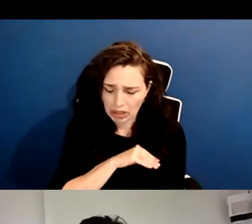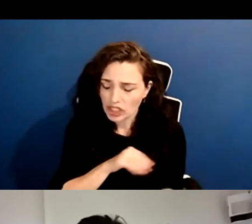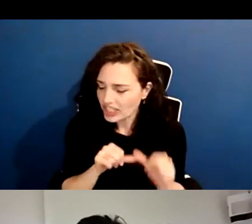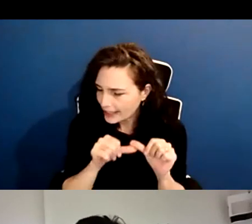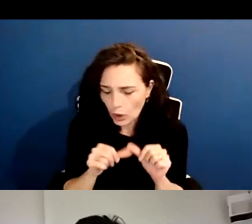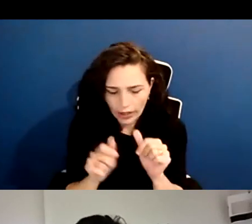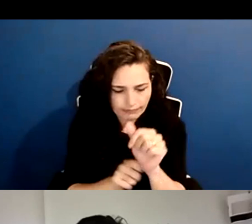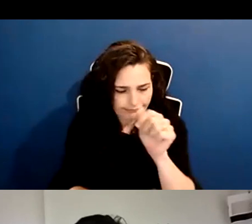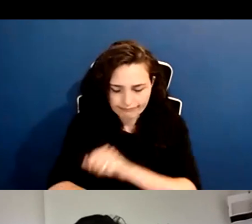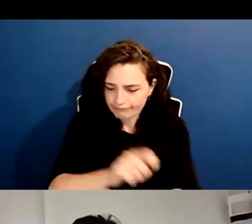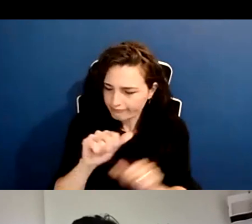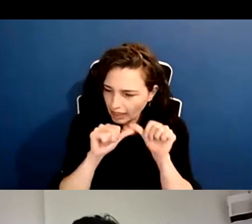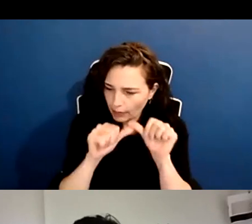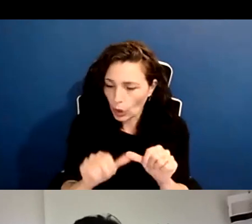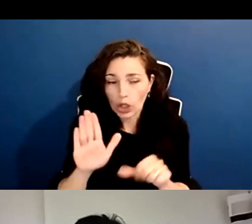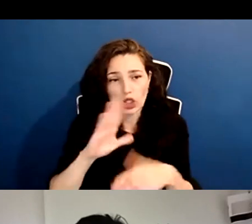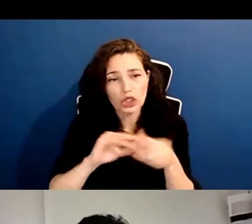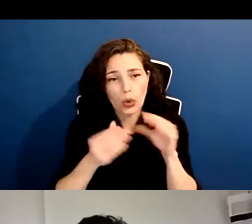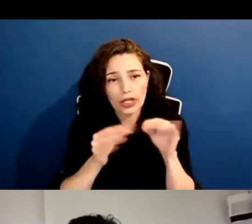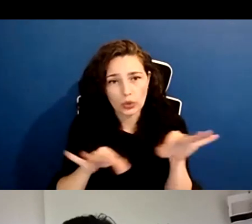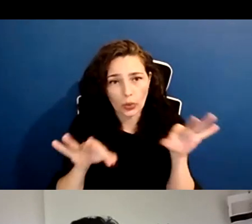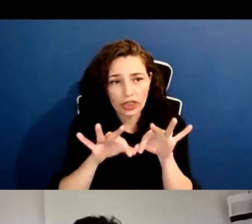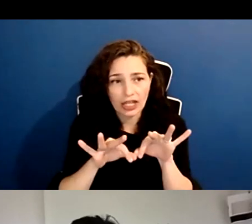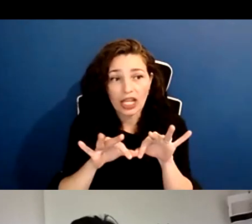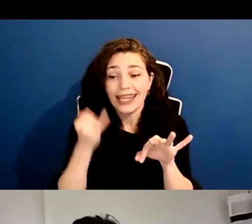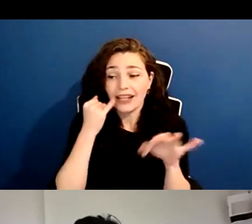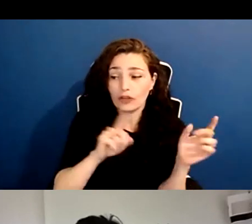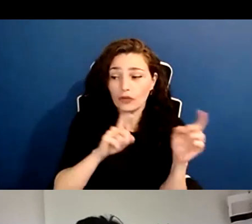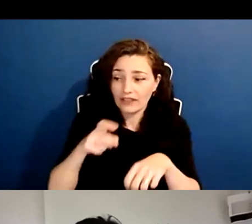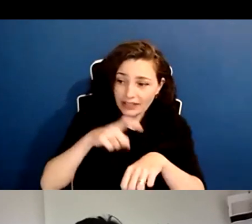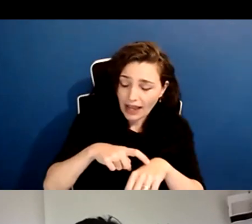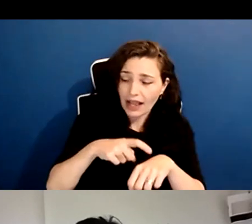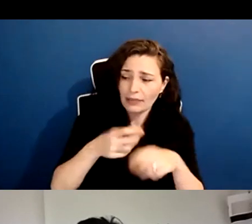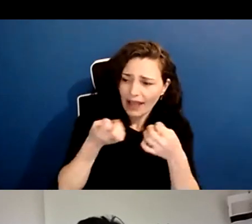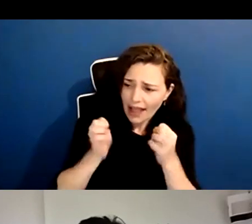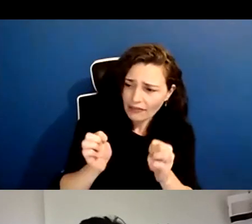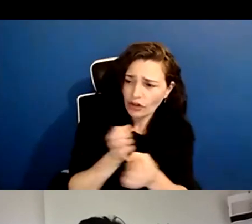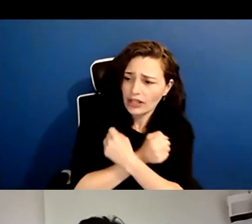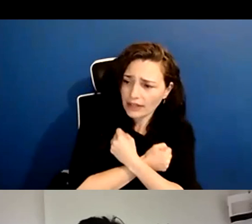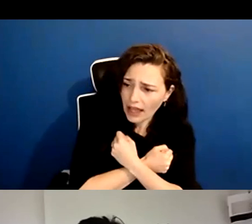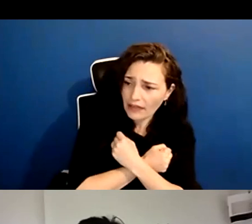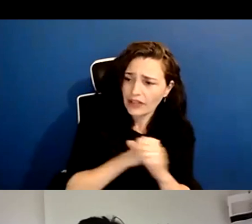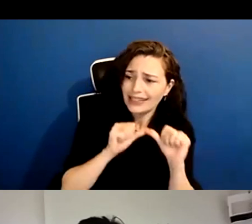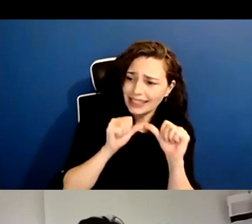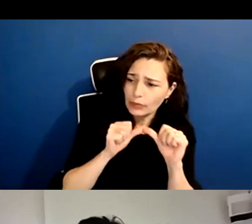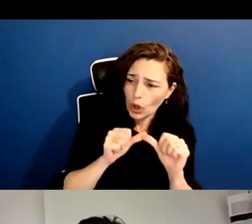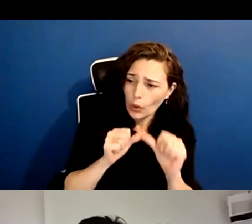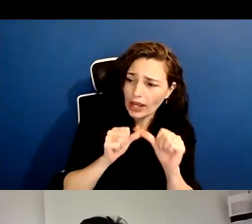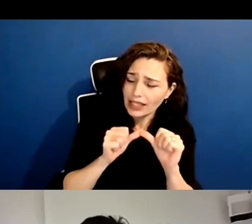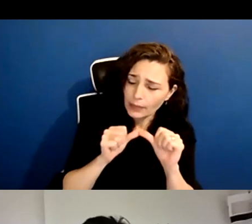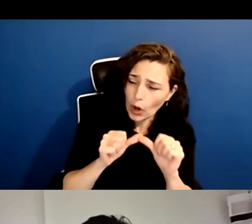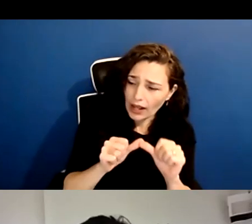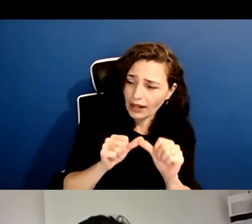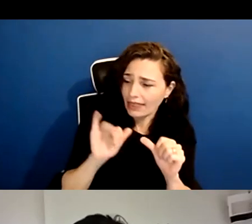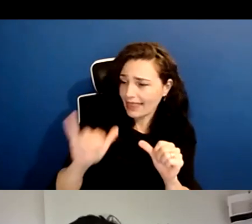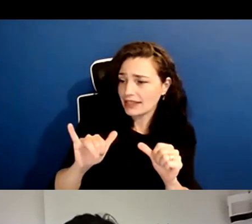this time and effort and love and, you know, building a community, and just keep at it, because that's what